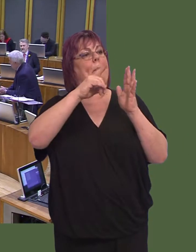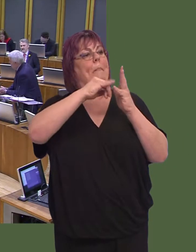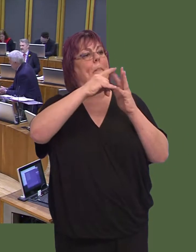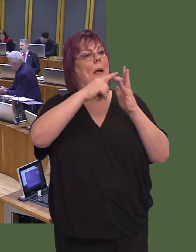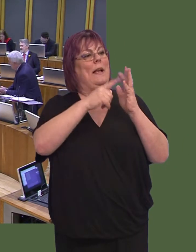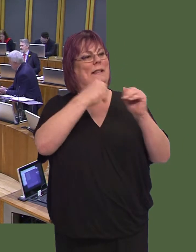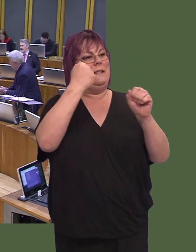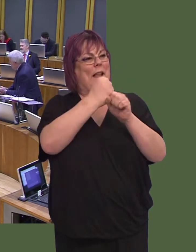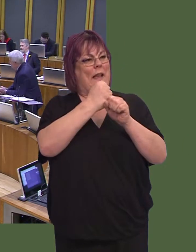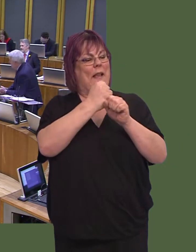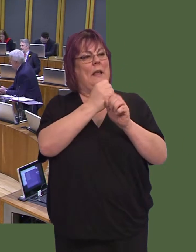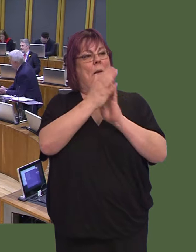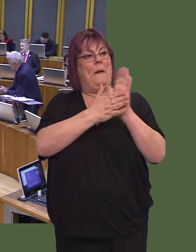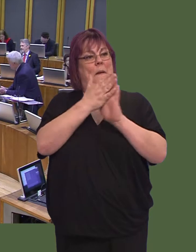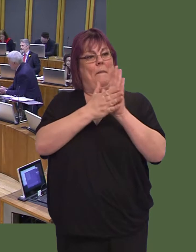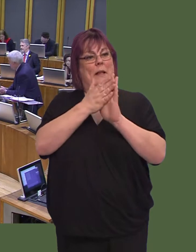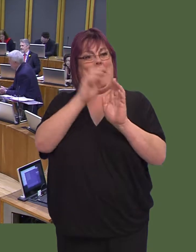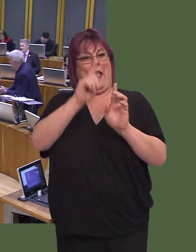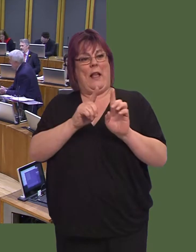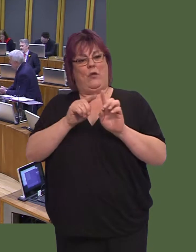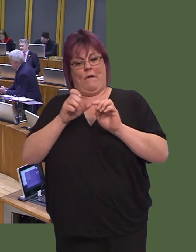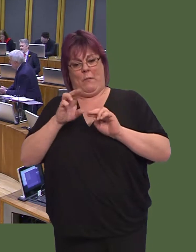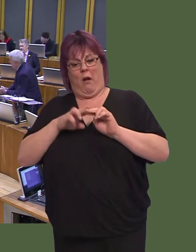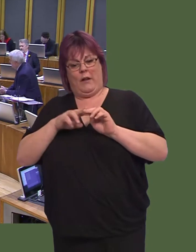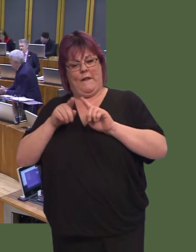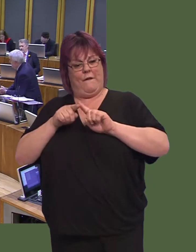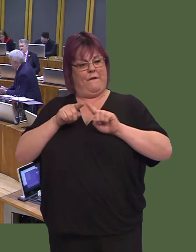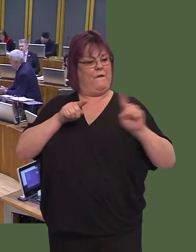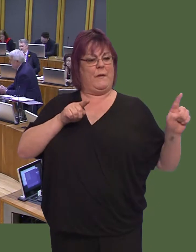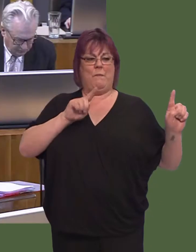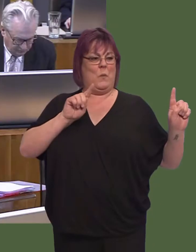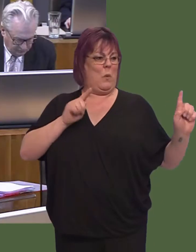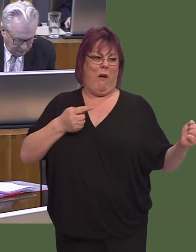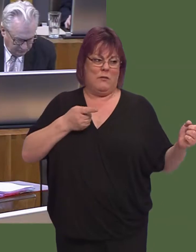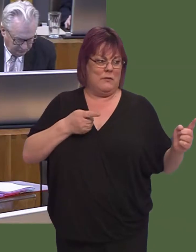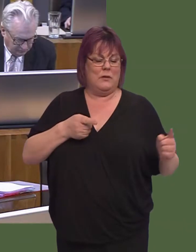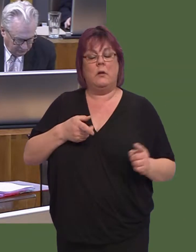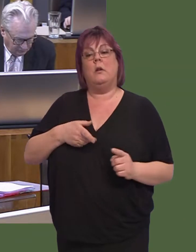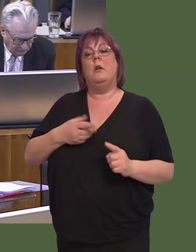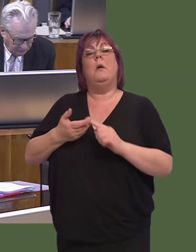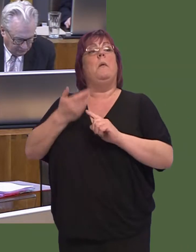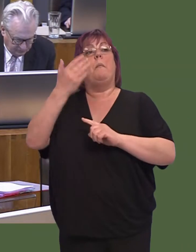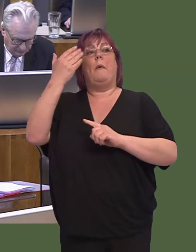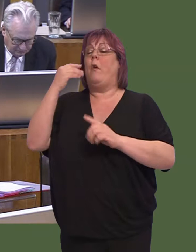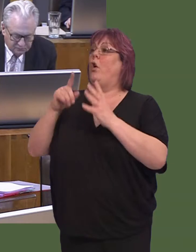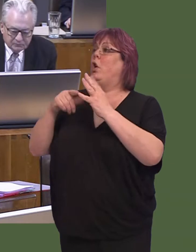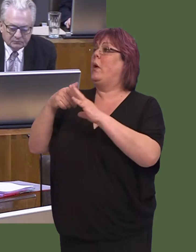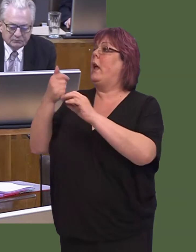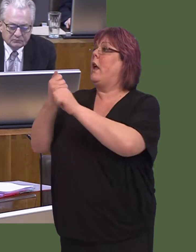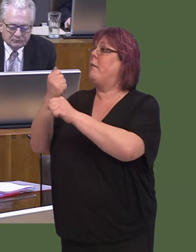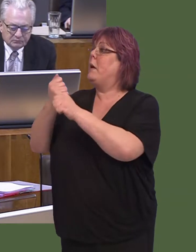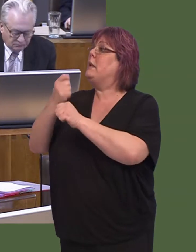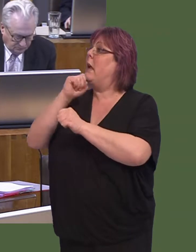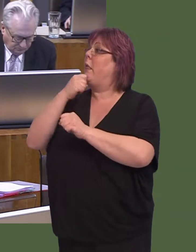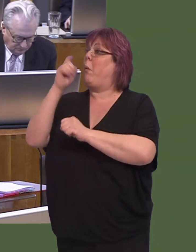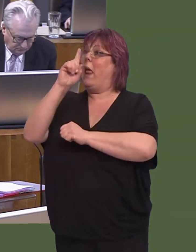has gone west of Cardiff. Now, that adds significantly to the cost of electrifying to my stake. Originally, when we looked at the metro plans, the UK government had